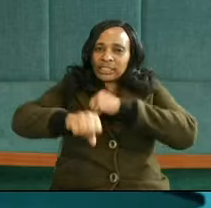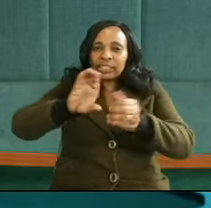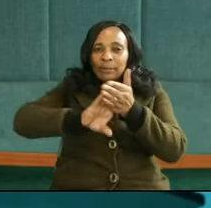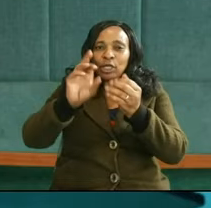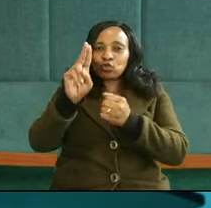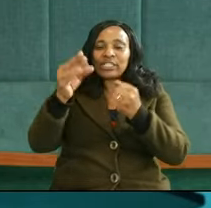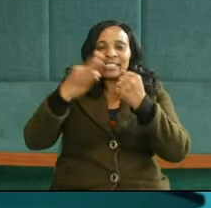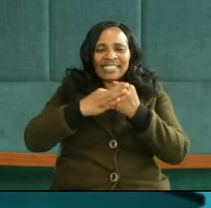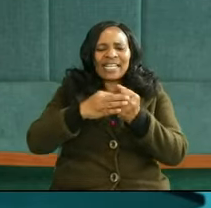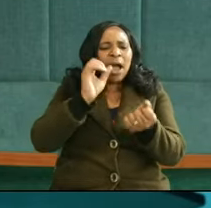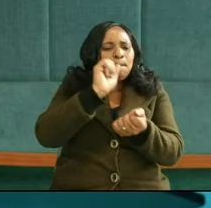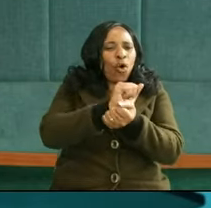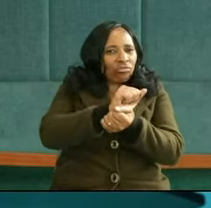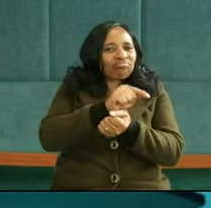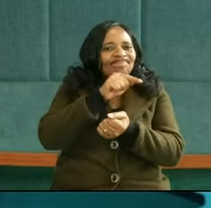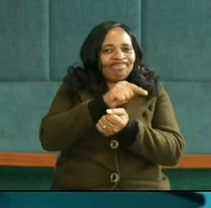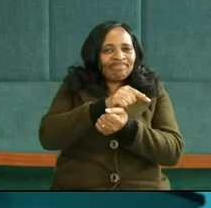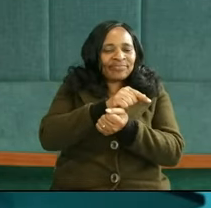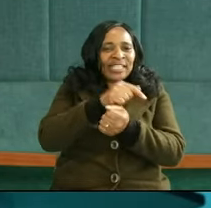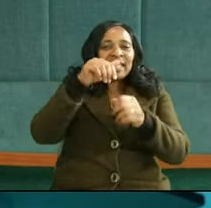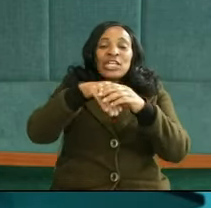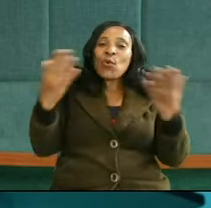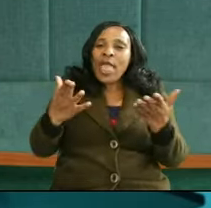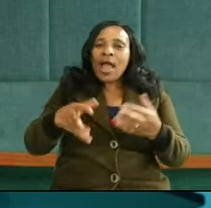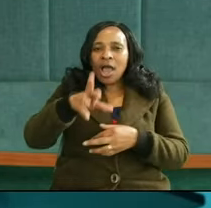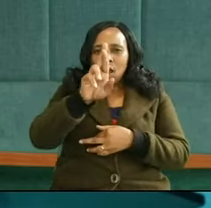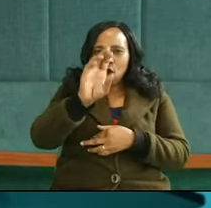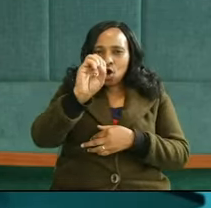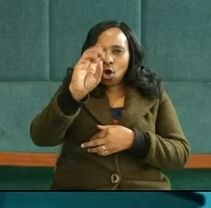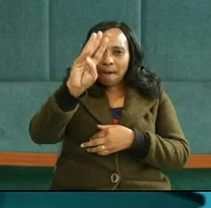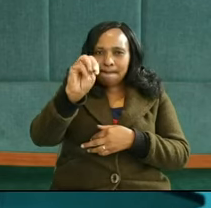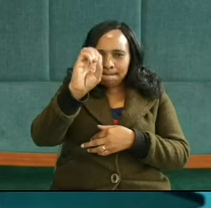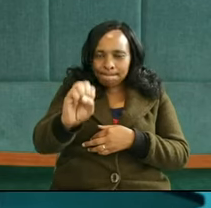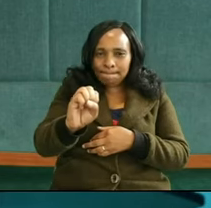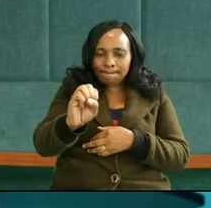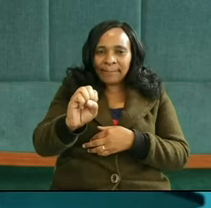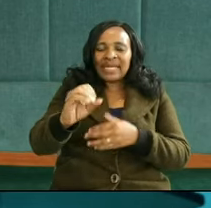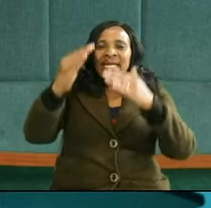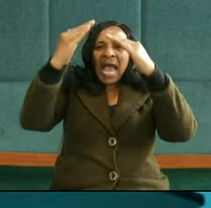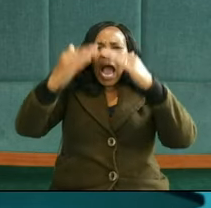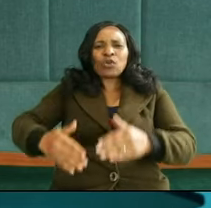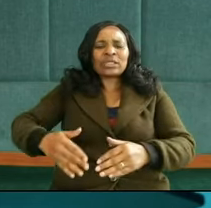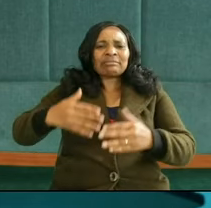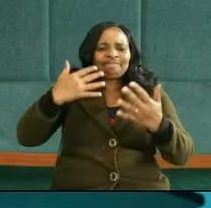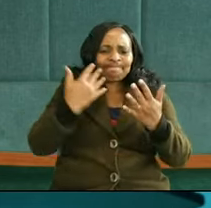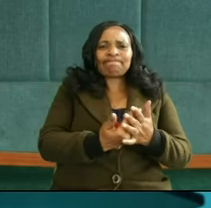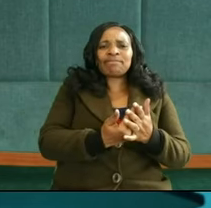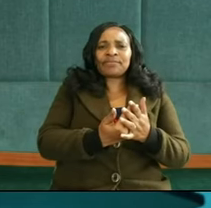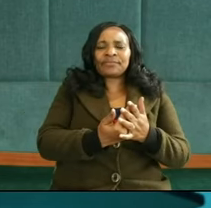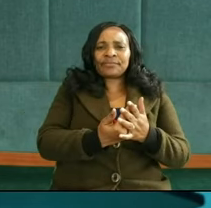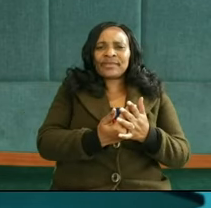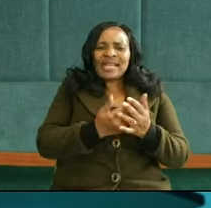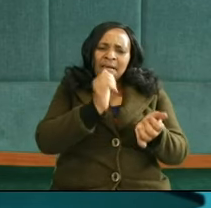Paul is arrested. He's in Rome. He's arrested in a house arrest. And Paul